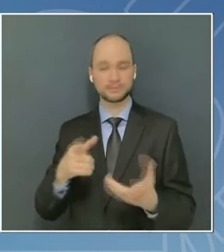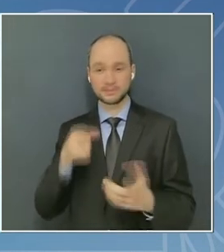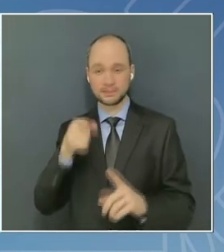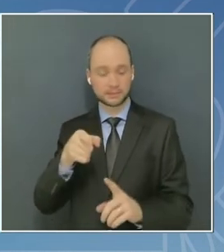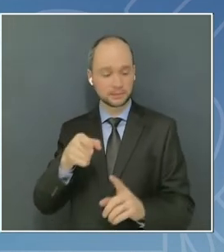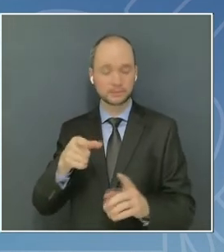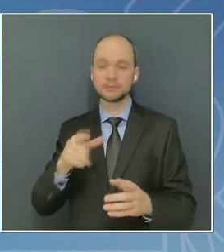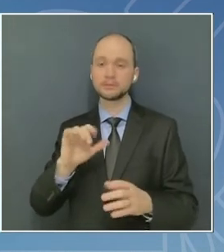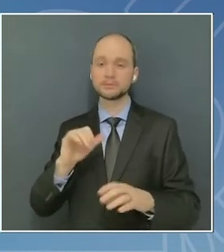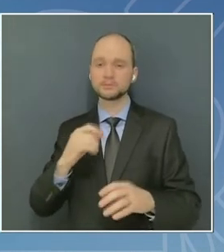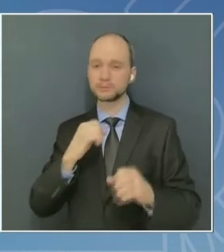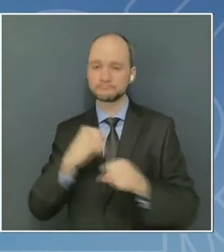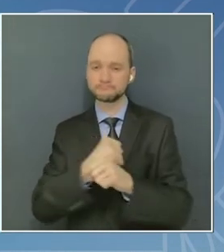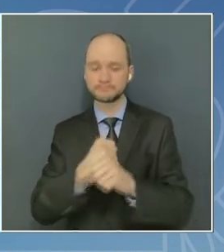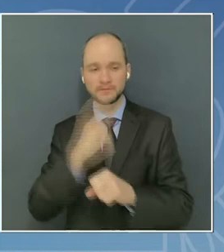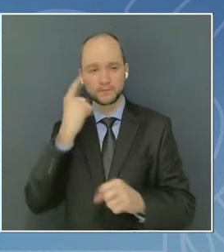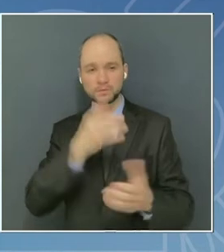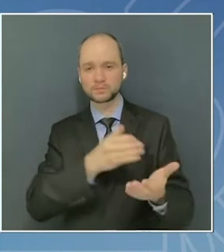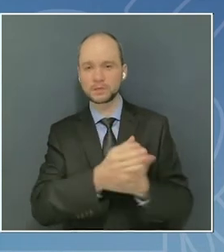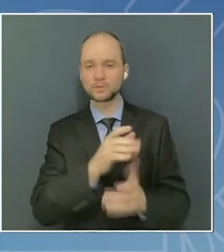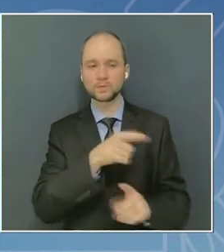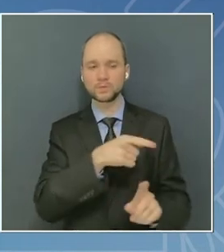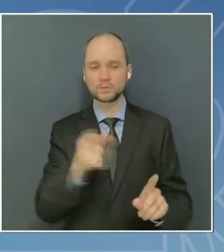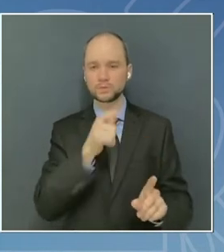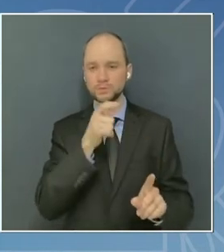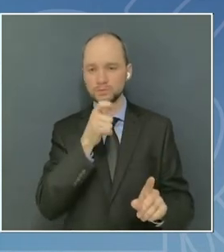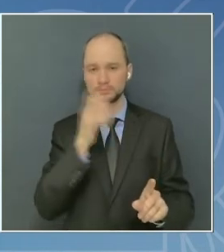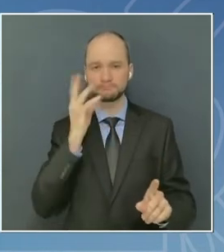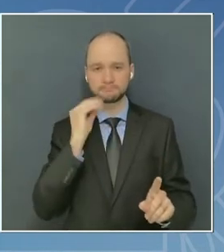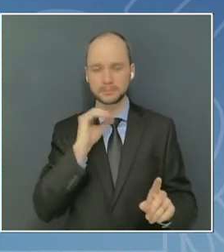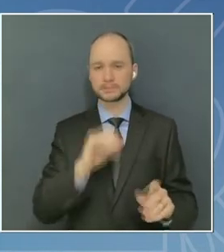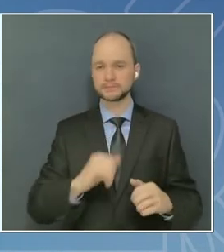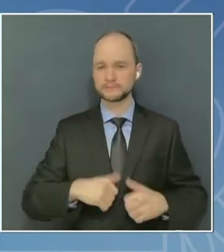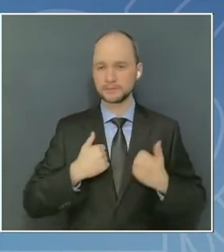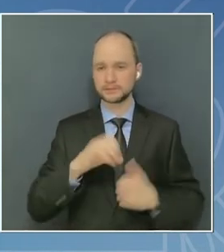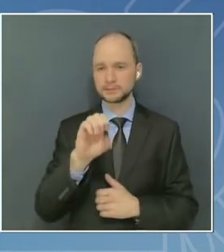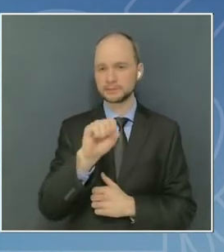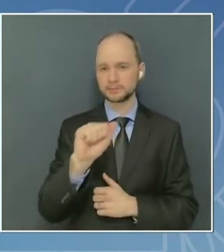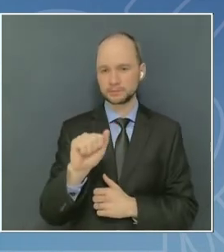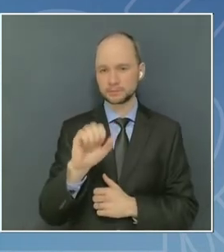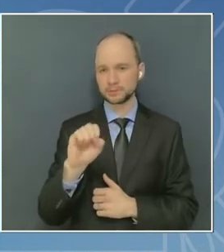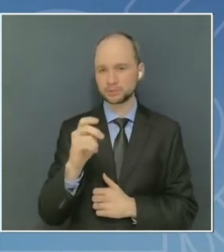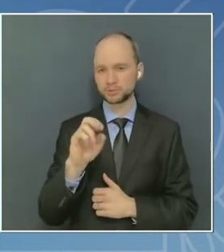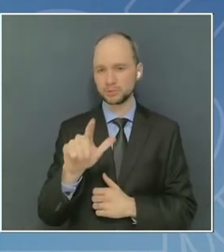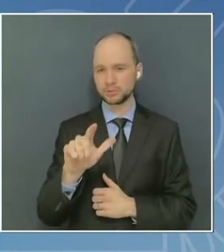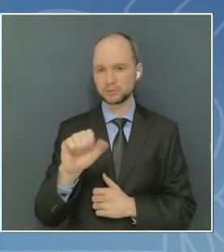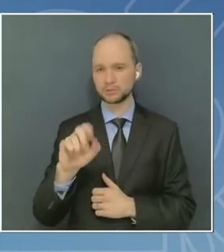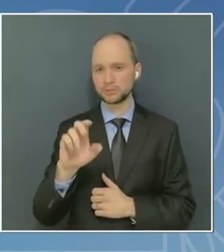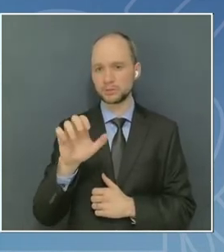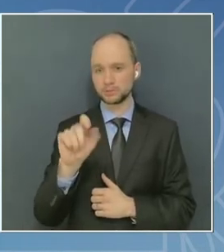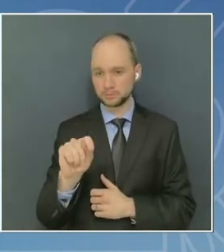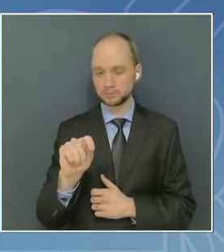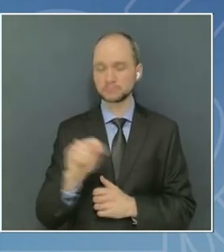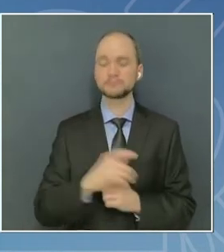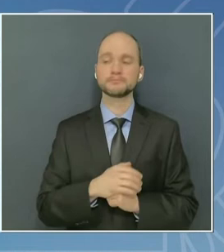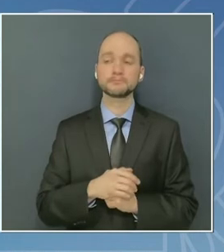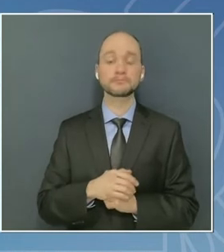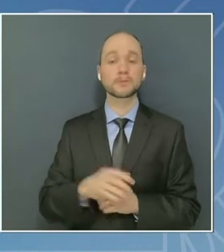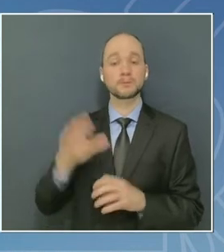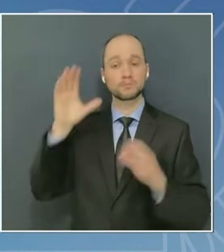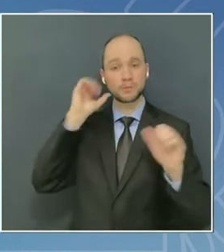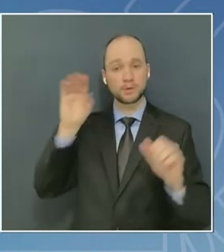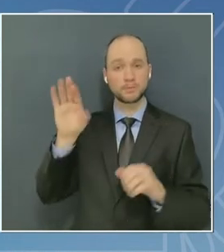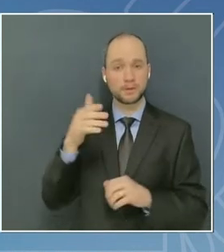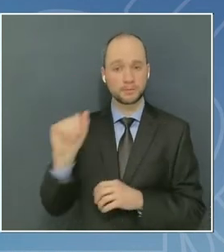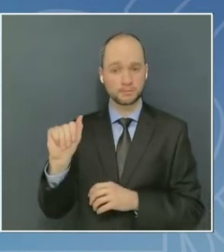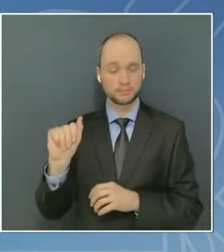assault survivors. In 2016, she celebrated a major victory when President Obama signed the Sexual Assault Survivors